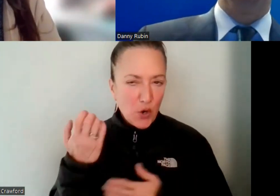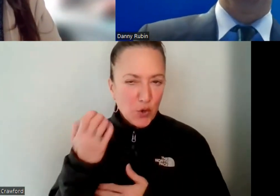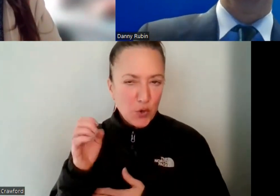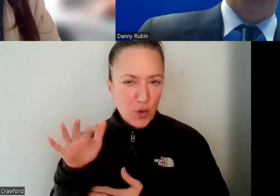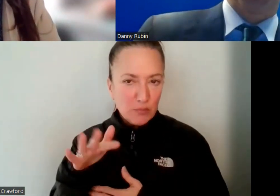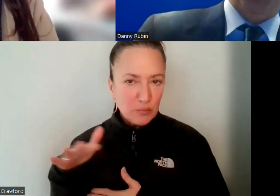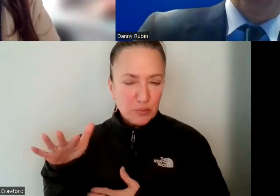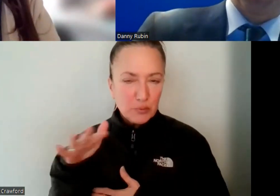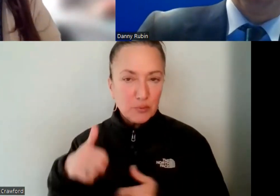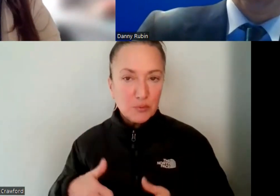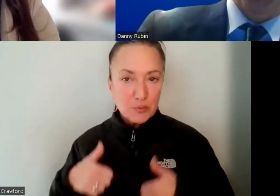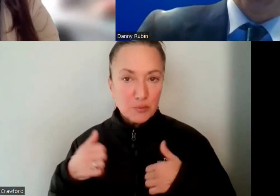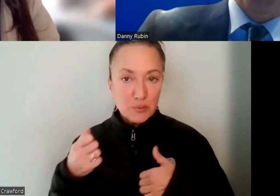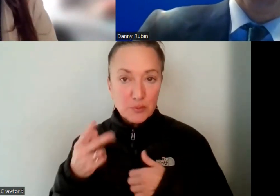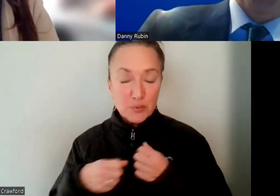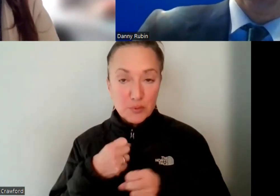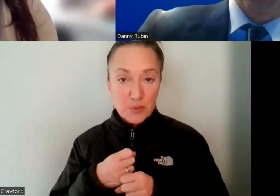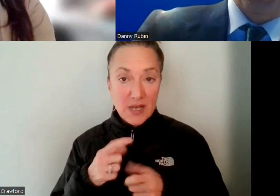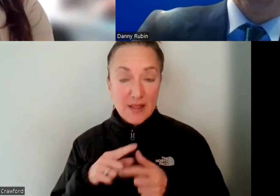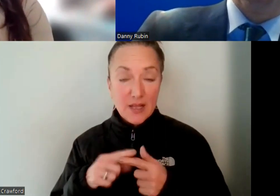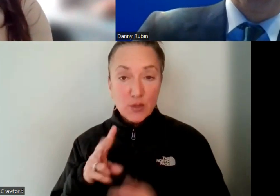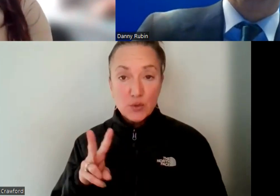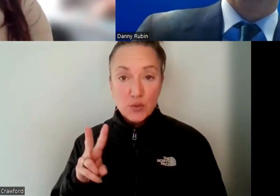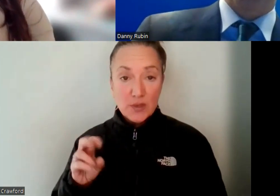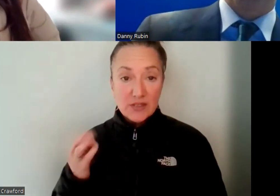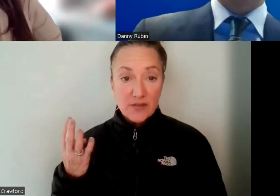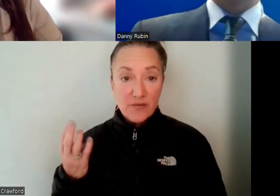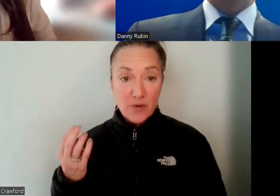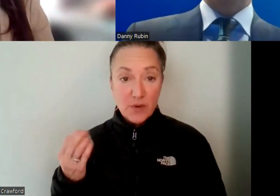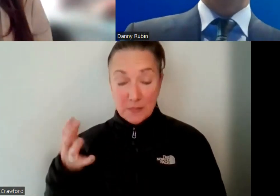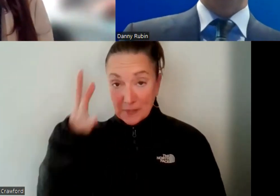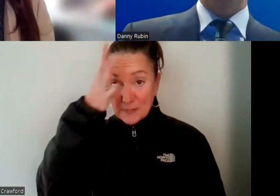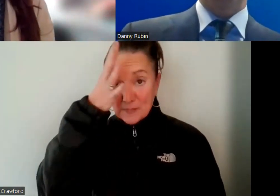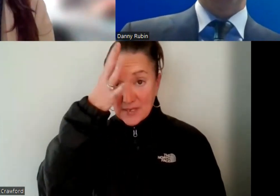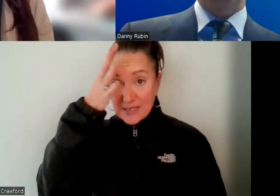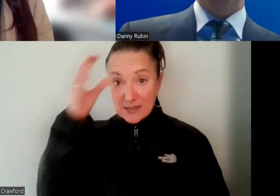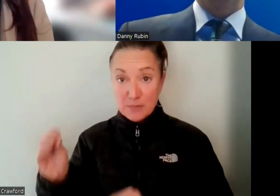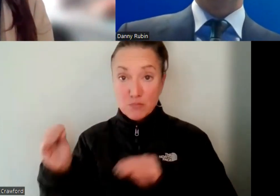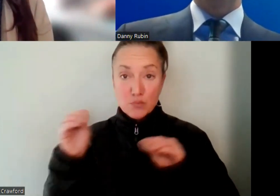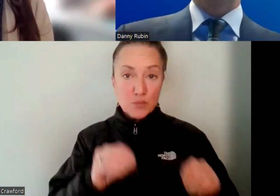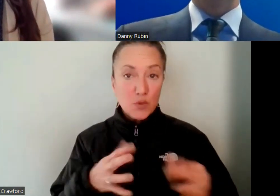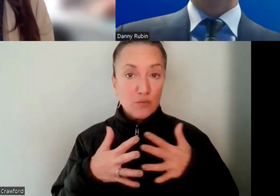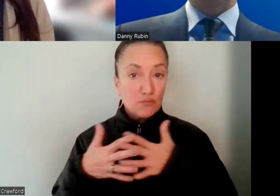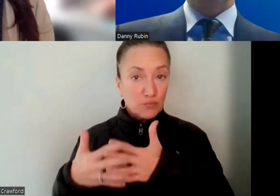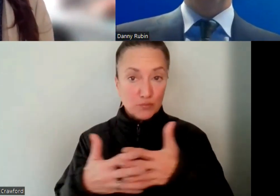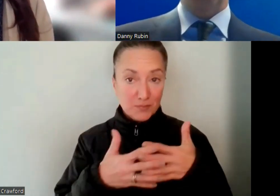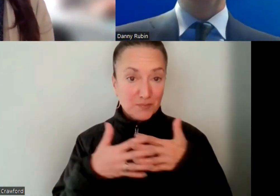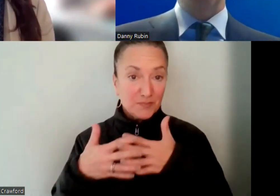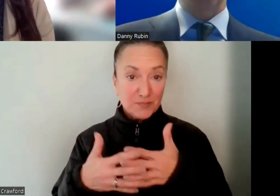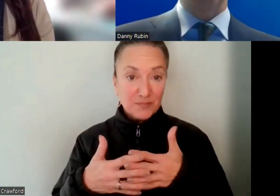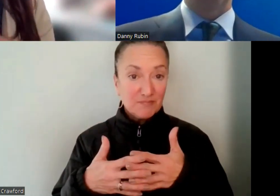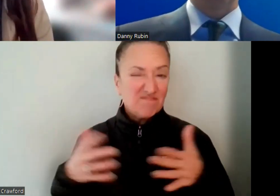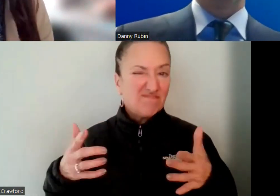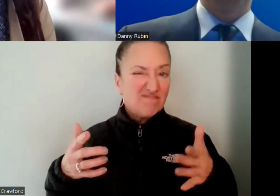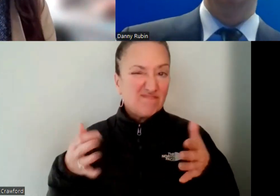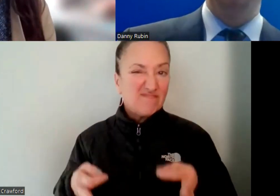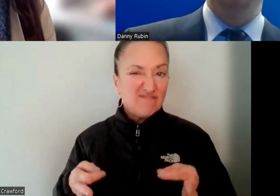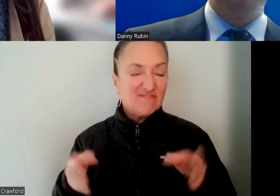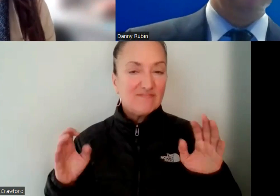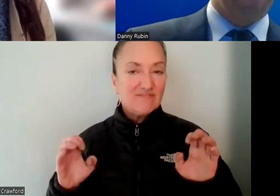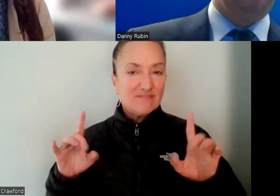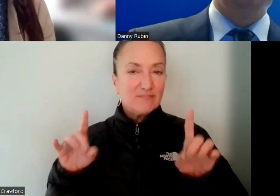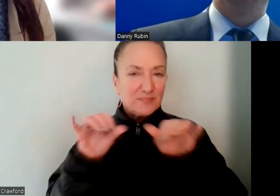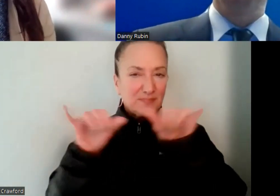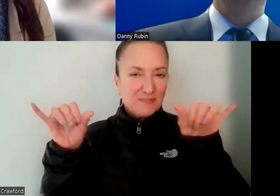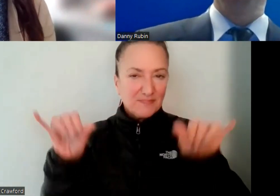few years, and in 2014, my dad decided to move to the United States because he decided that the education system